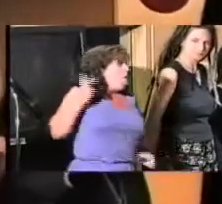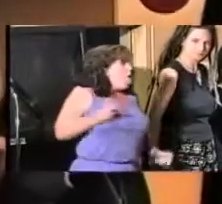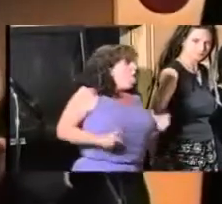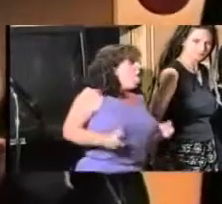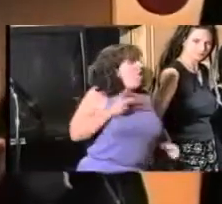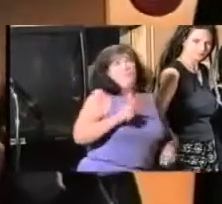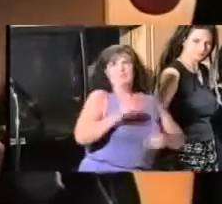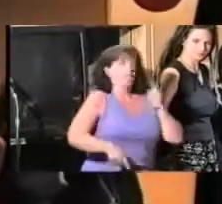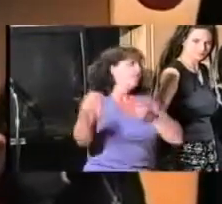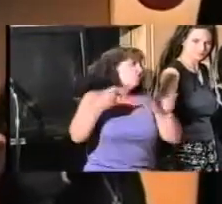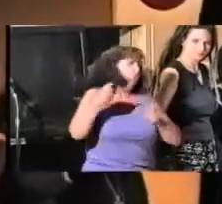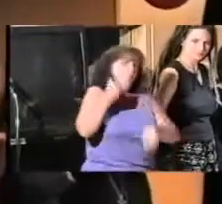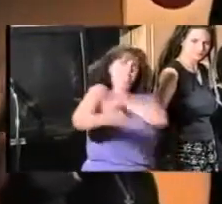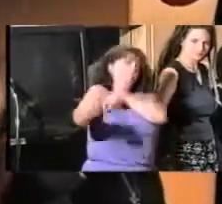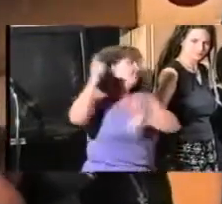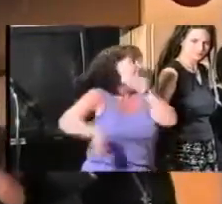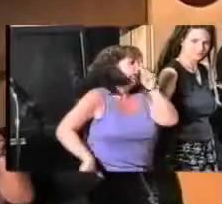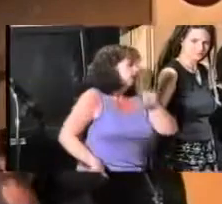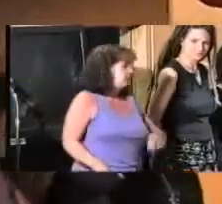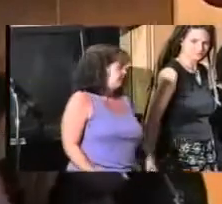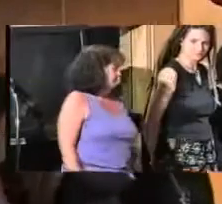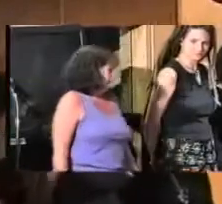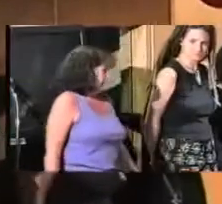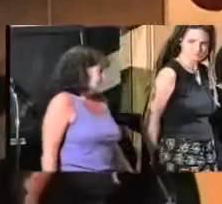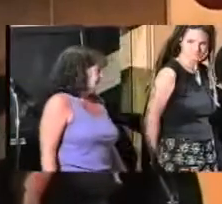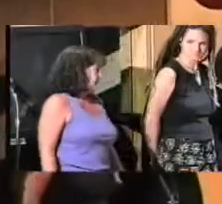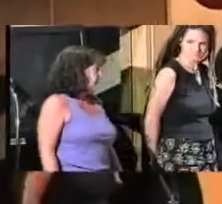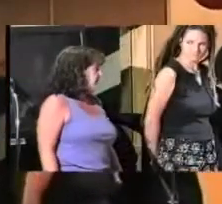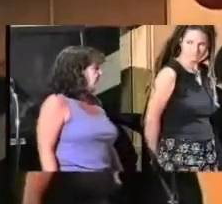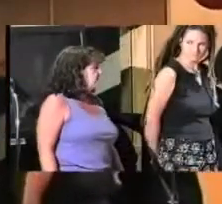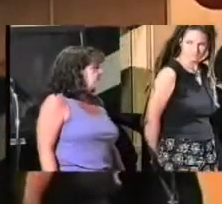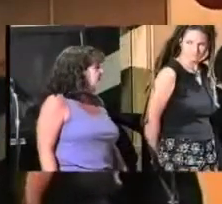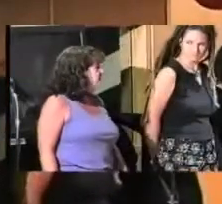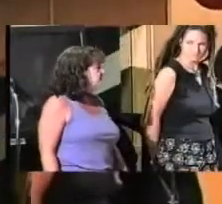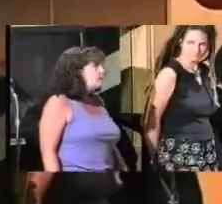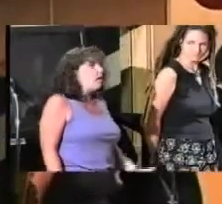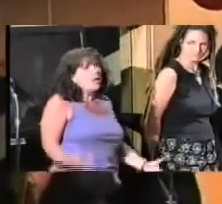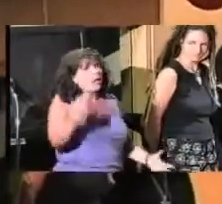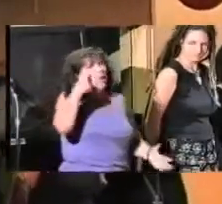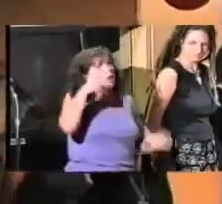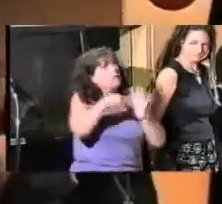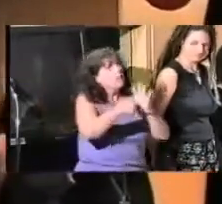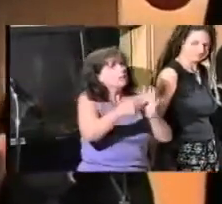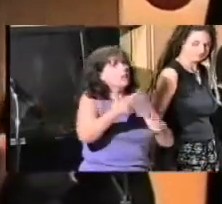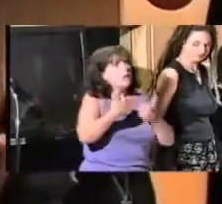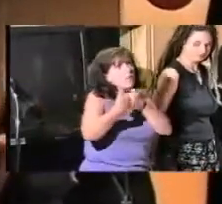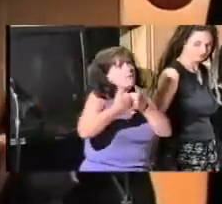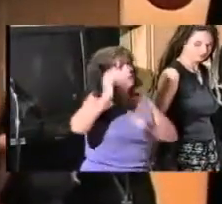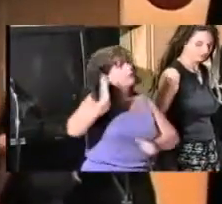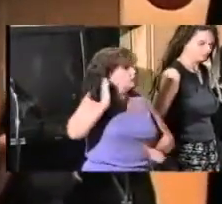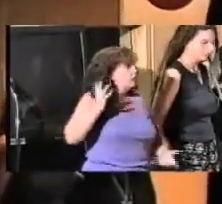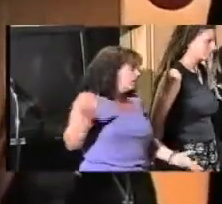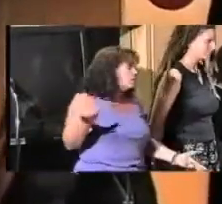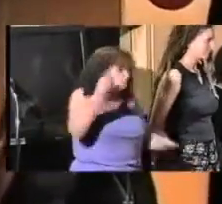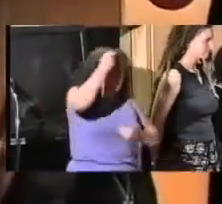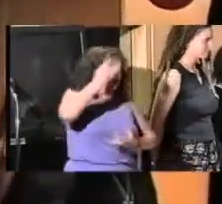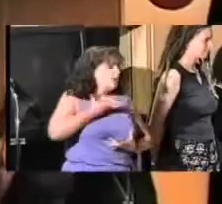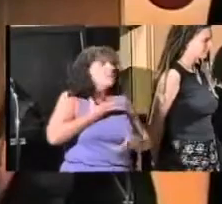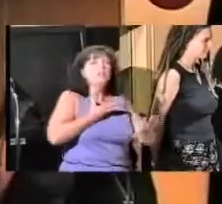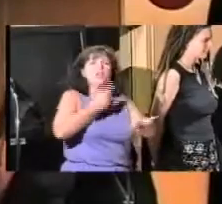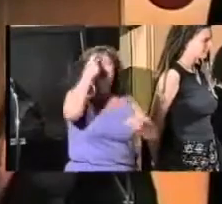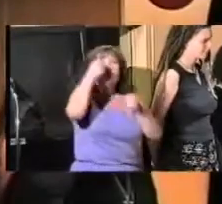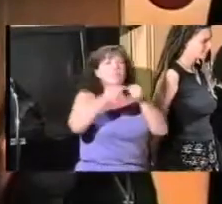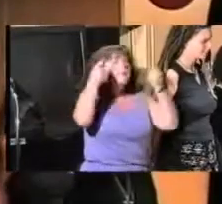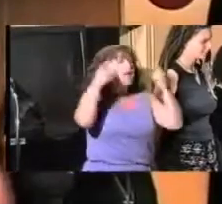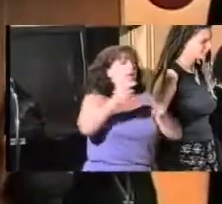control themselves. Who would say something stupid like that? My former boyfriend. Yeah. I remember, you remember when the news